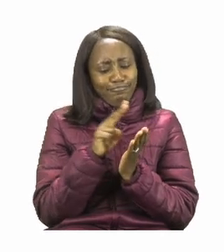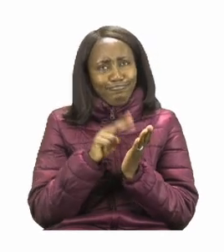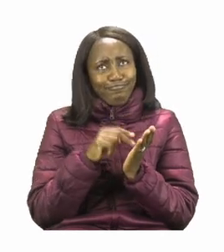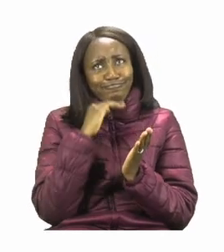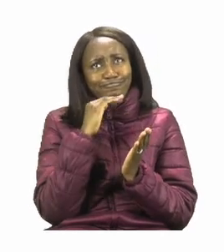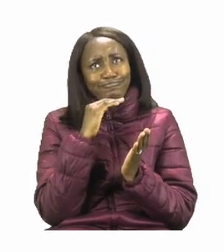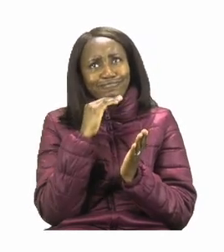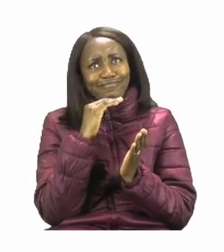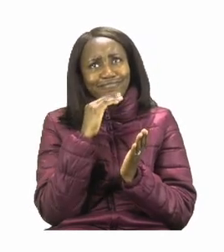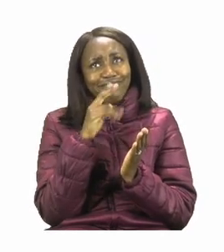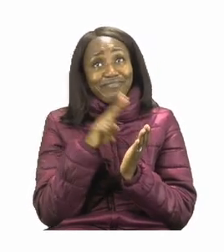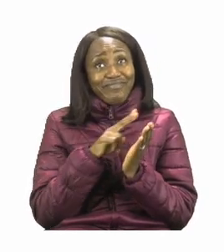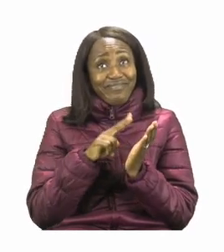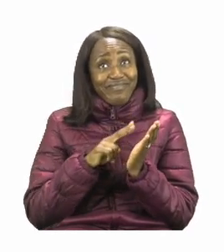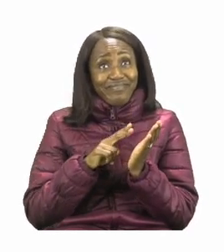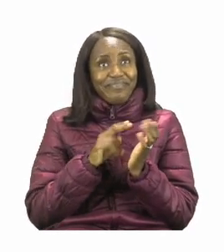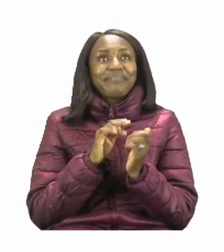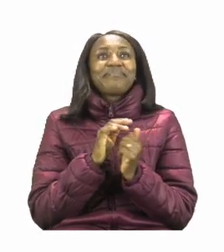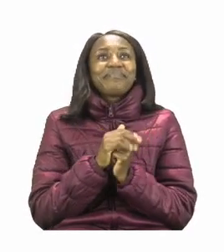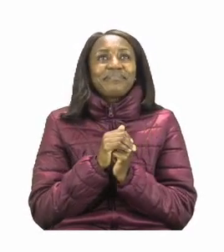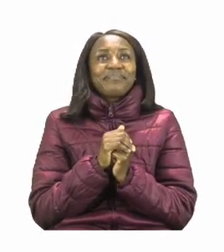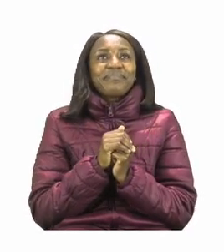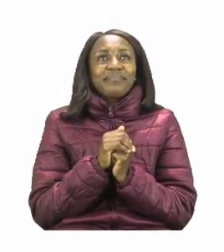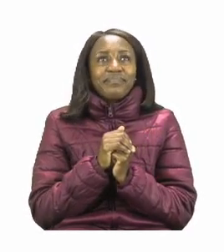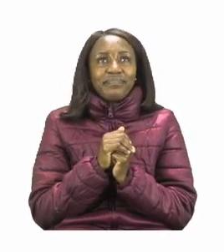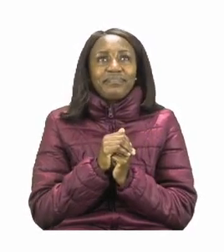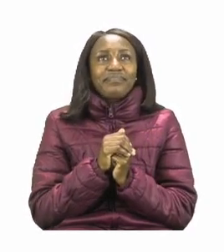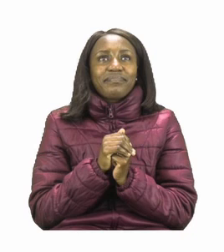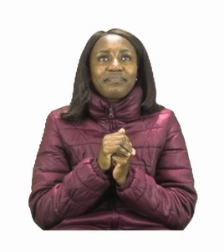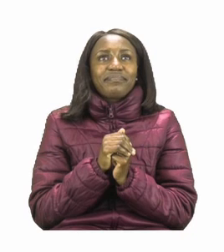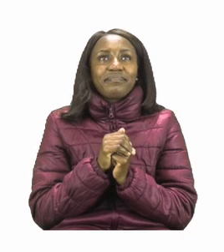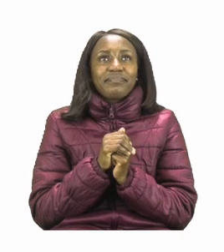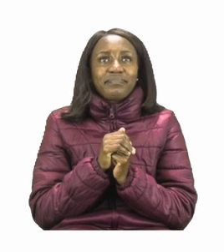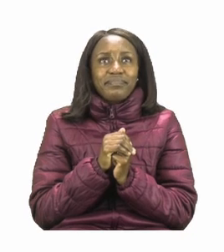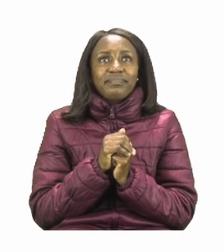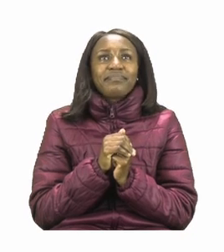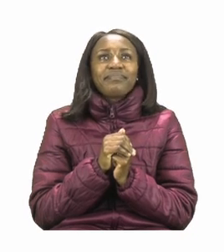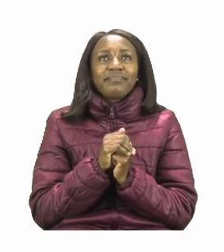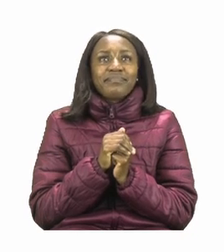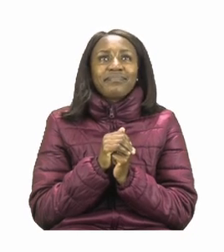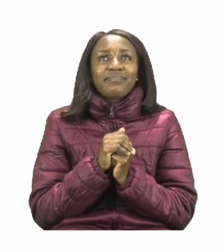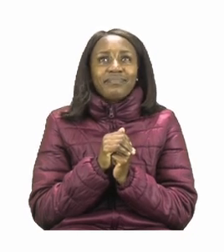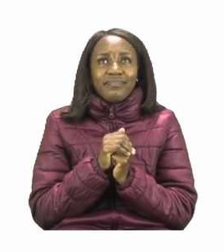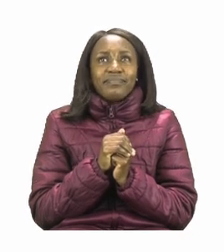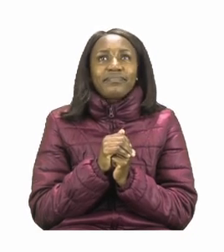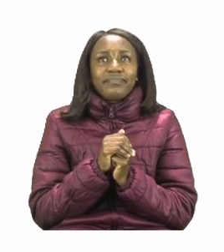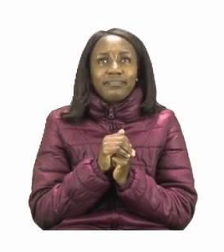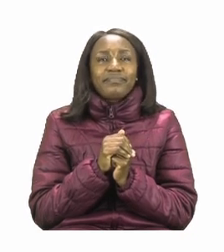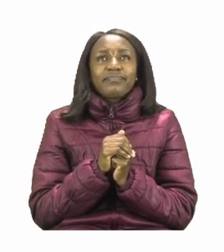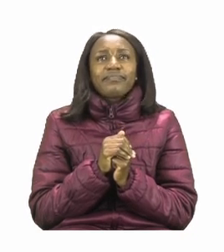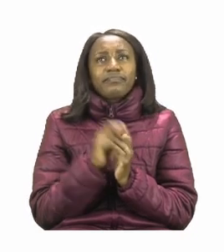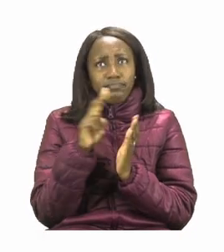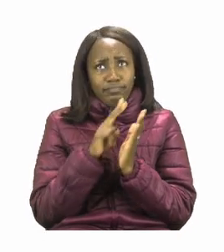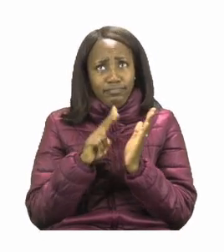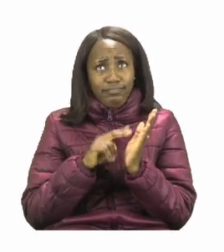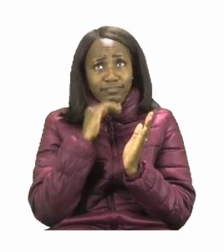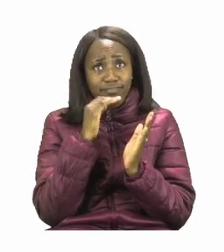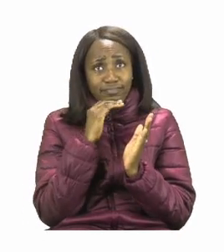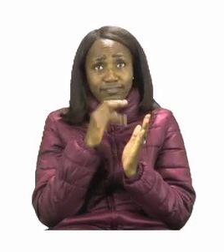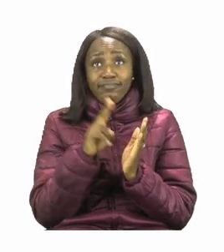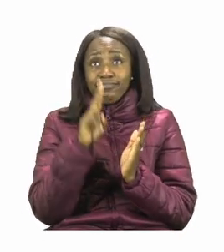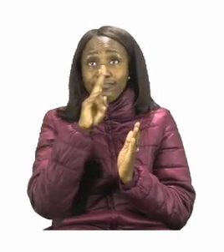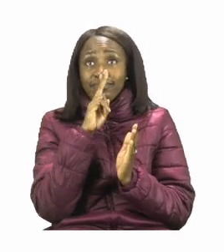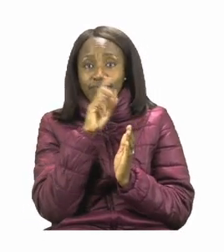reading comprehension. Now, it's going to be our job to read the story and answer the questions